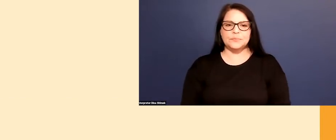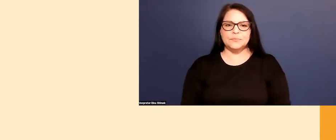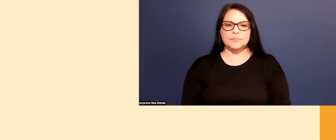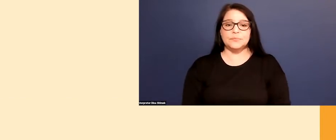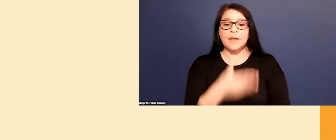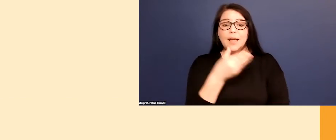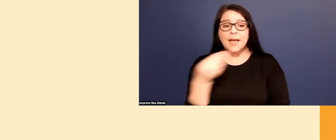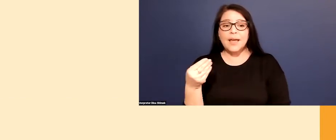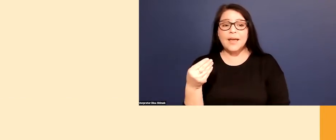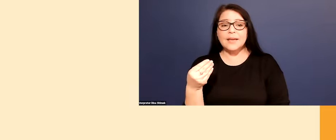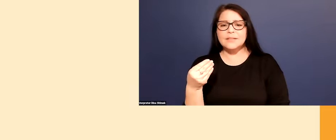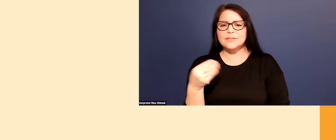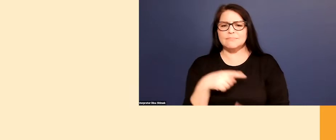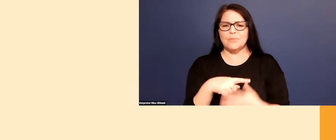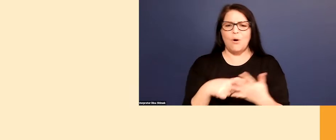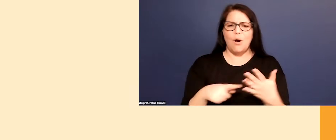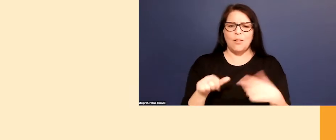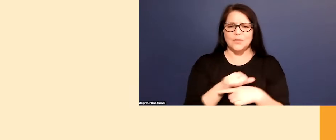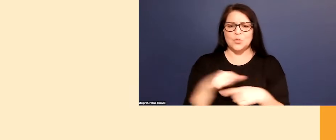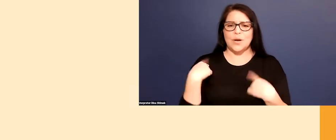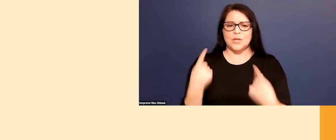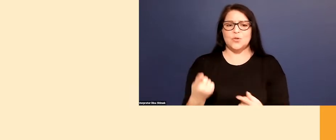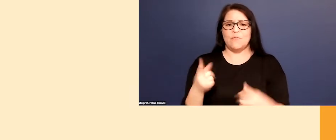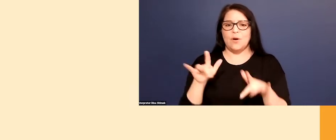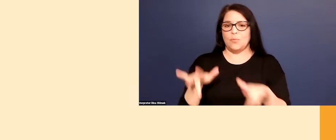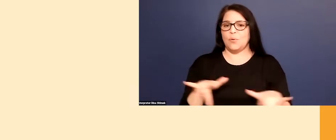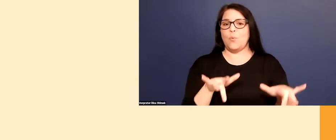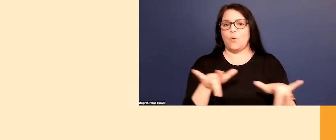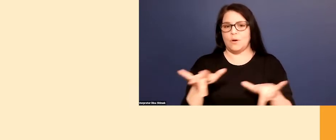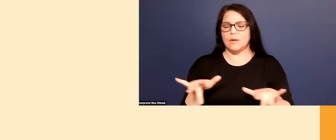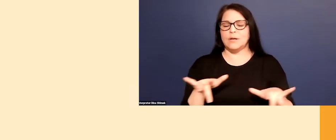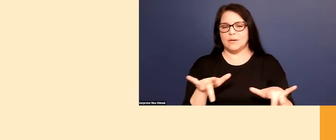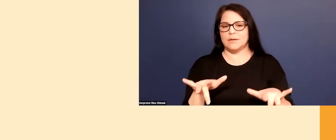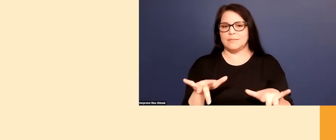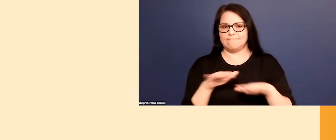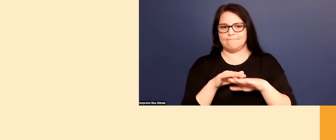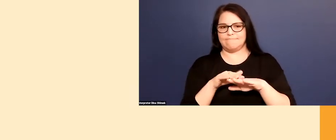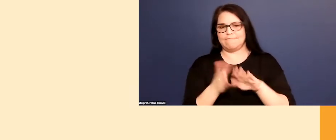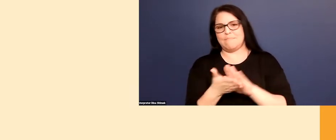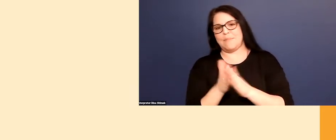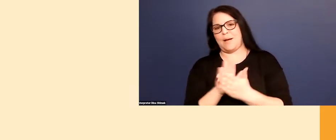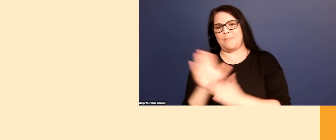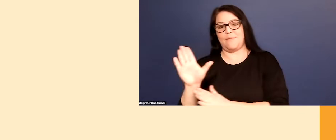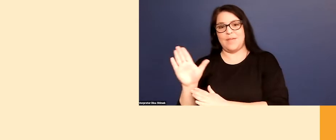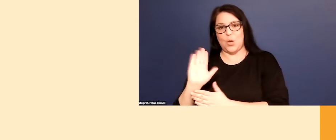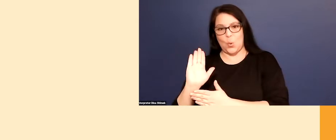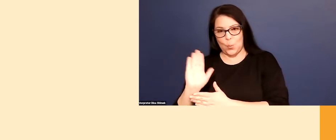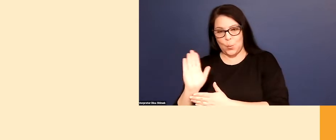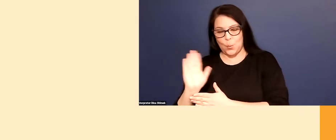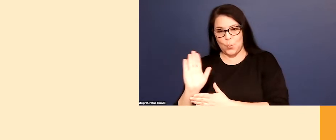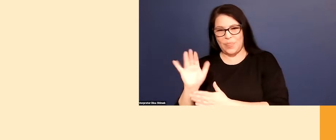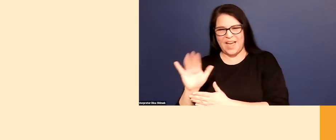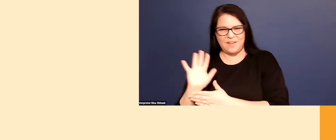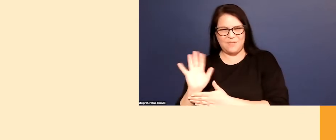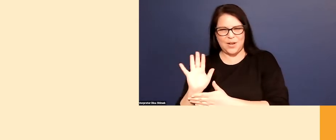And all of the trainings have been recorded and turned into a video, and the